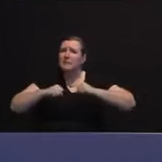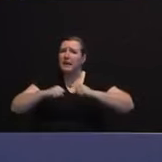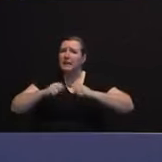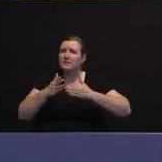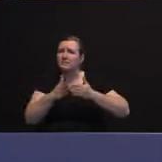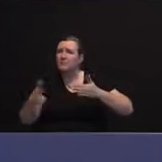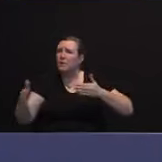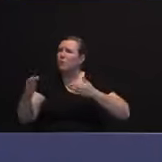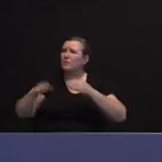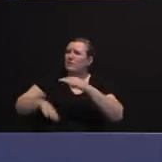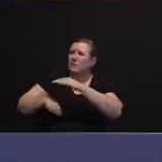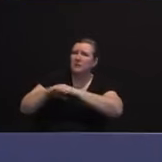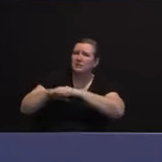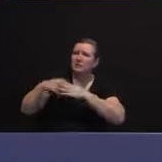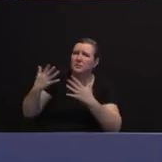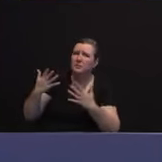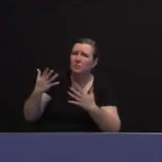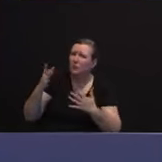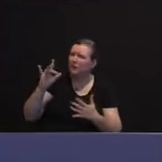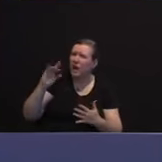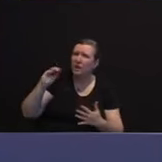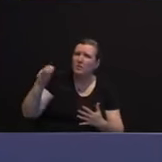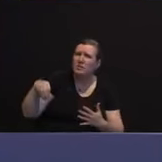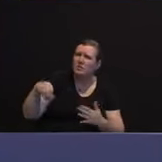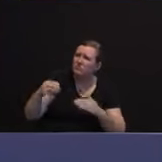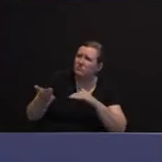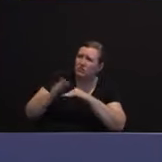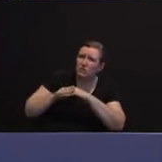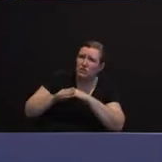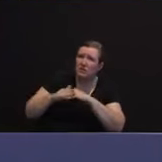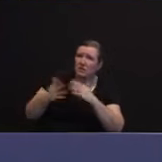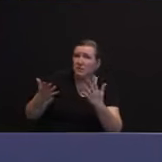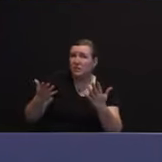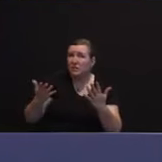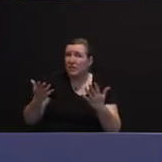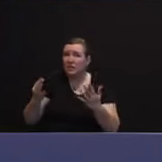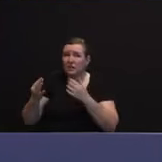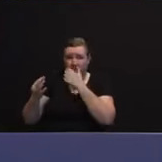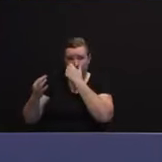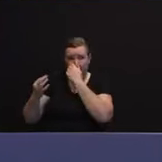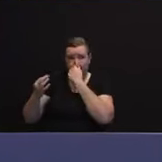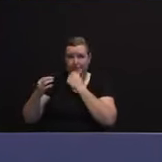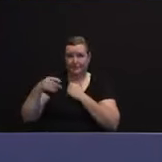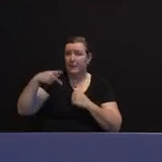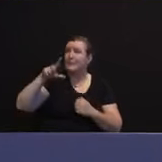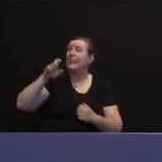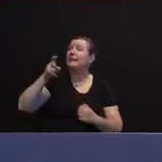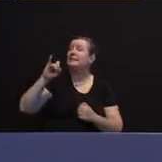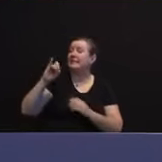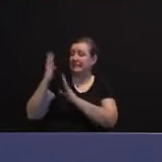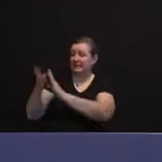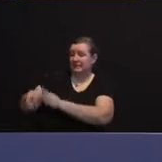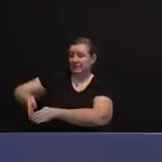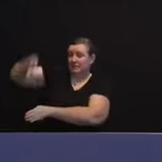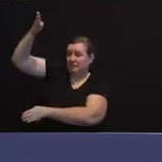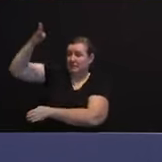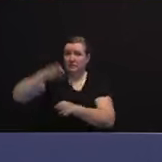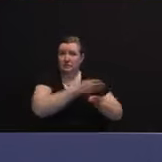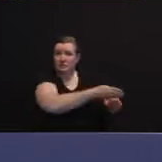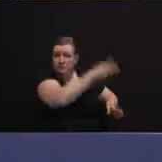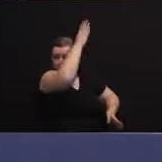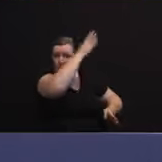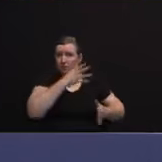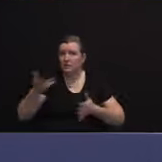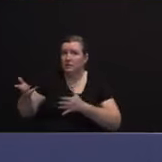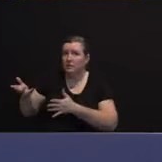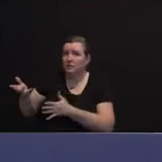to go beyond 25% if they have plexiglass? To the health commissioner, you had said a number of hospitals are on diversion. Can you elaborate